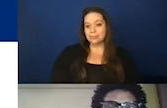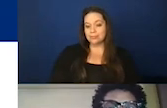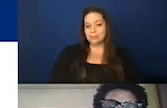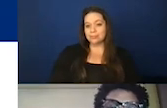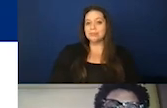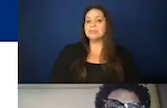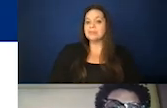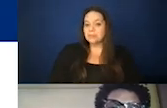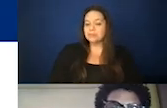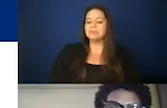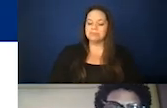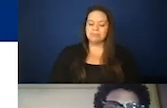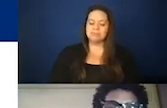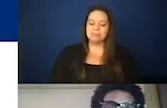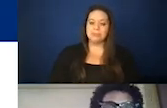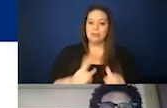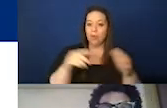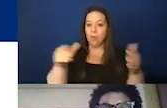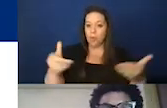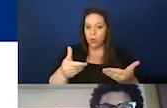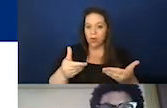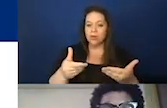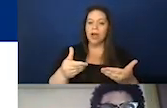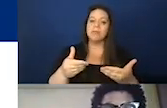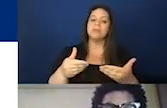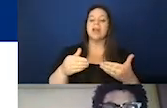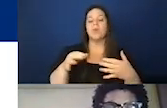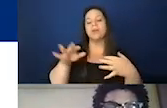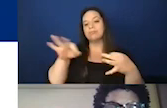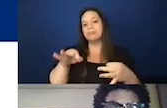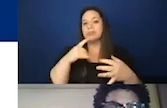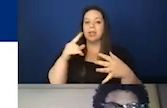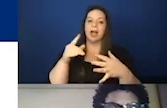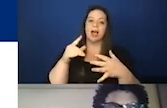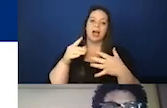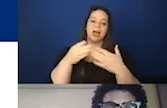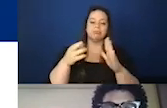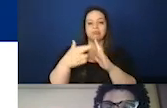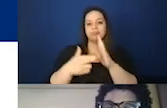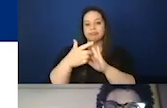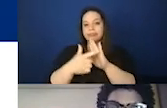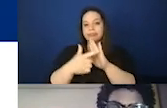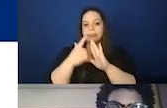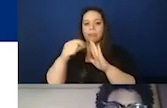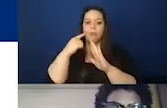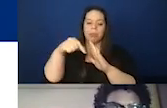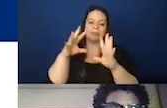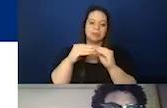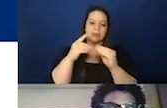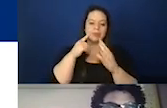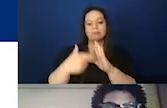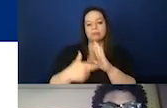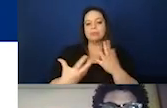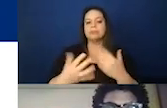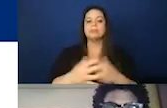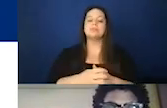So we're going to have a welcome, and I'm going to go through some housekeeping tips for you. We'll have opening remarks,